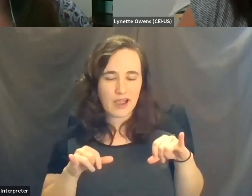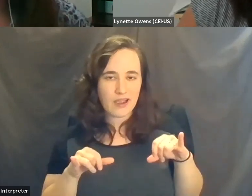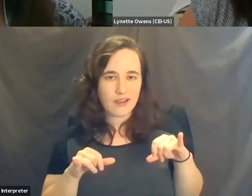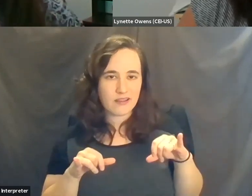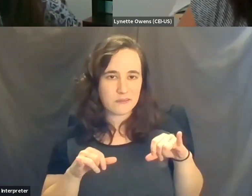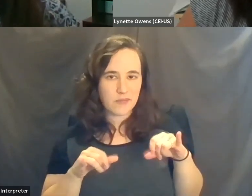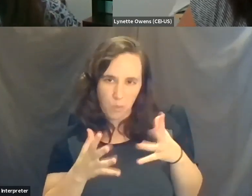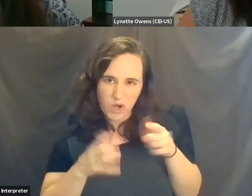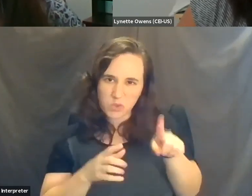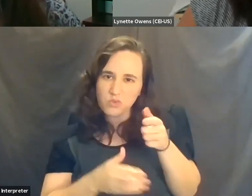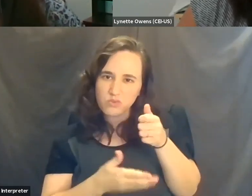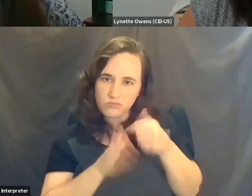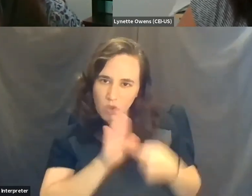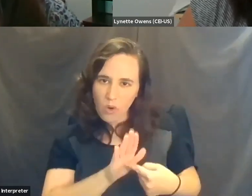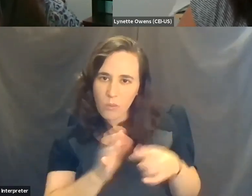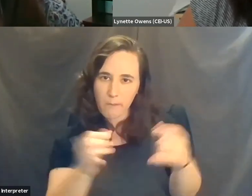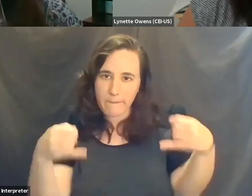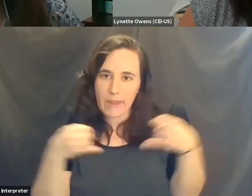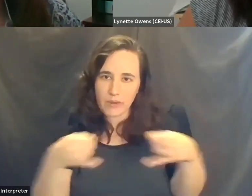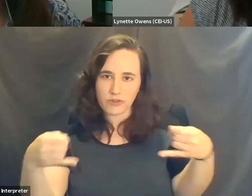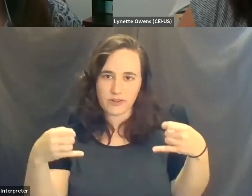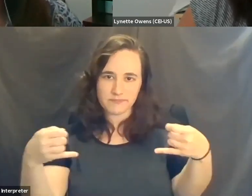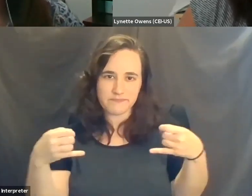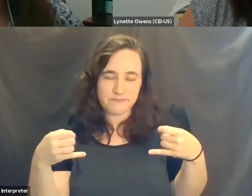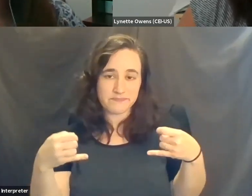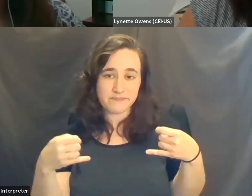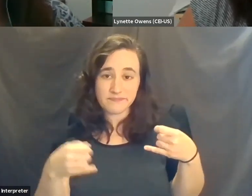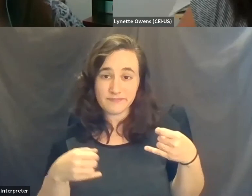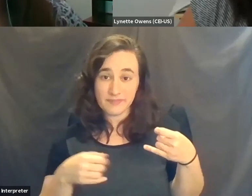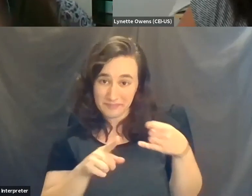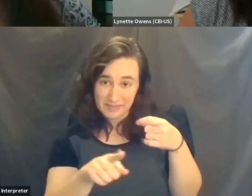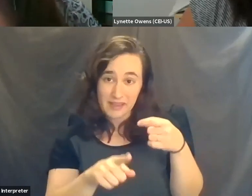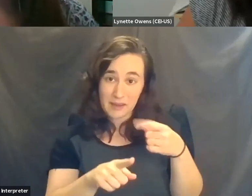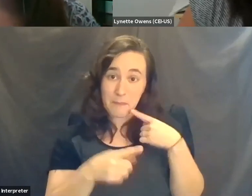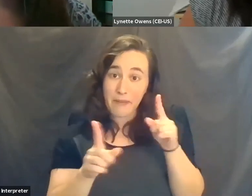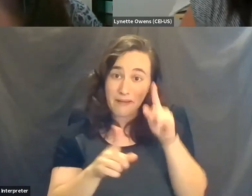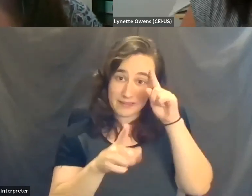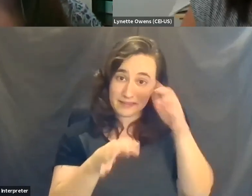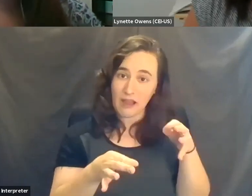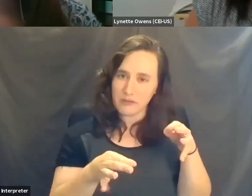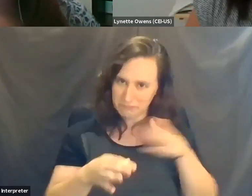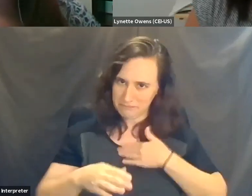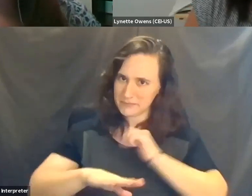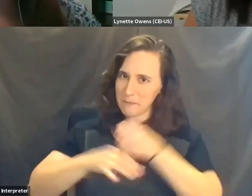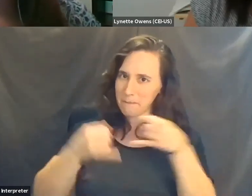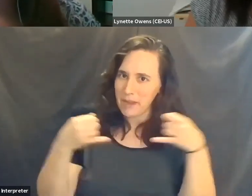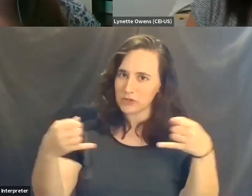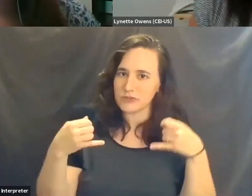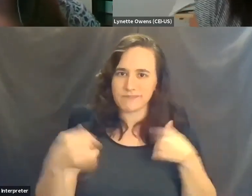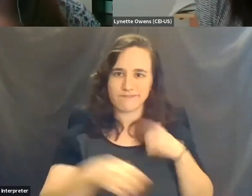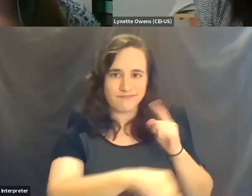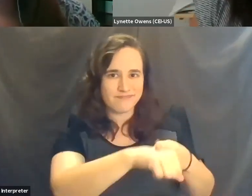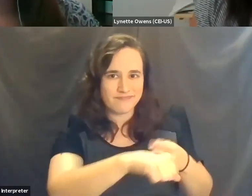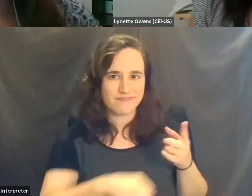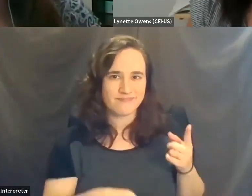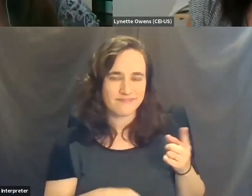boundaries, but then when they maintain a boundary, it becomes a problem. So I don't know. I think that